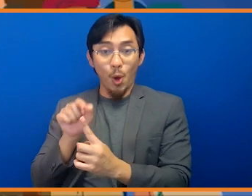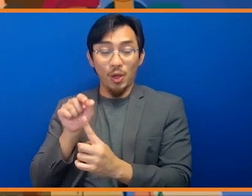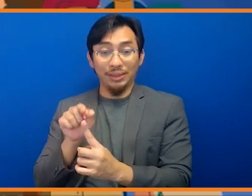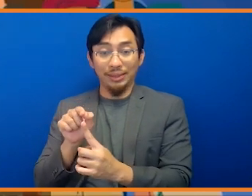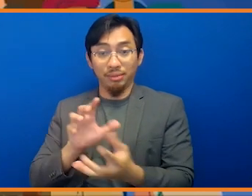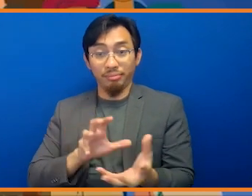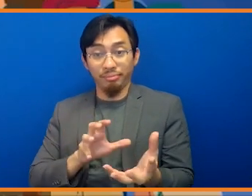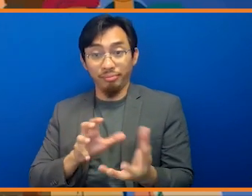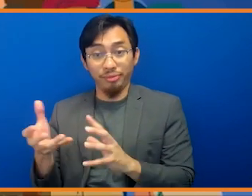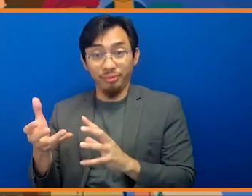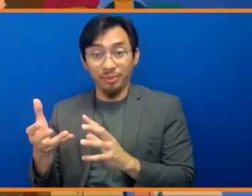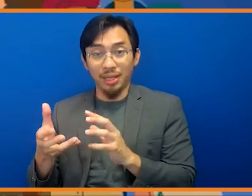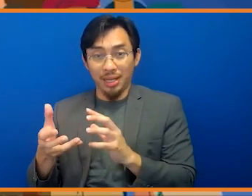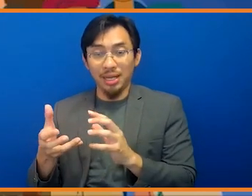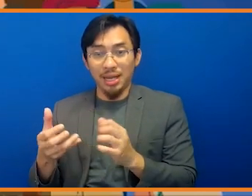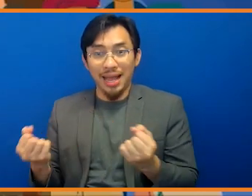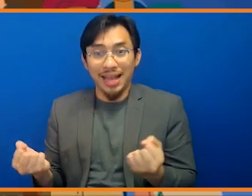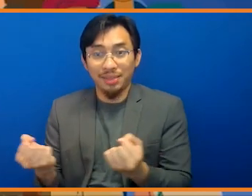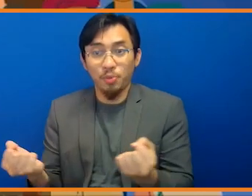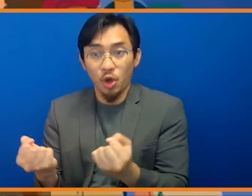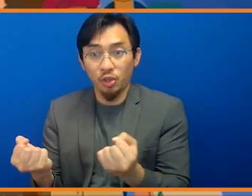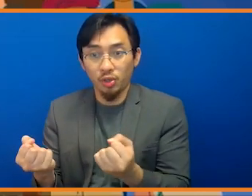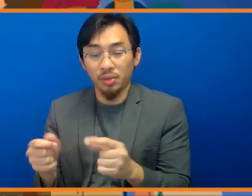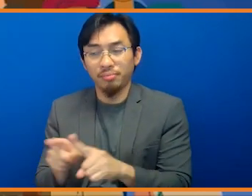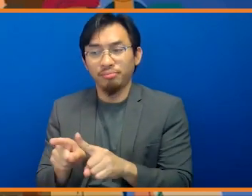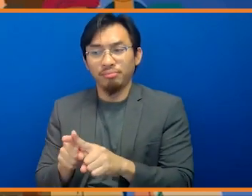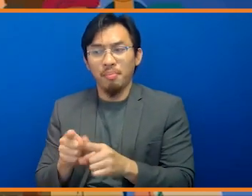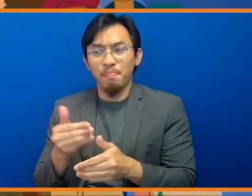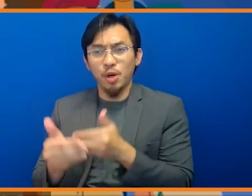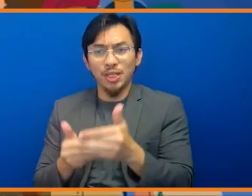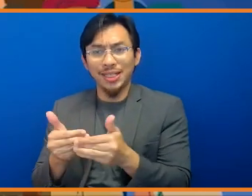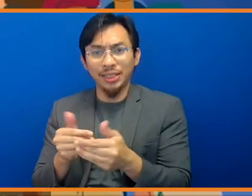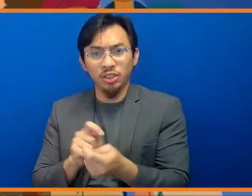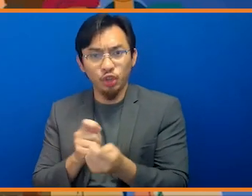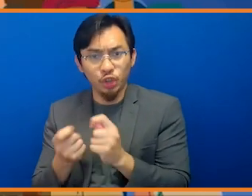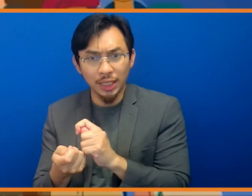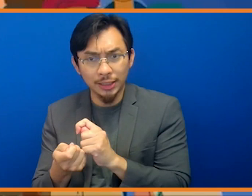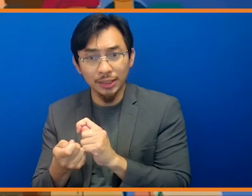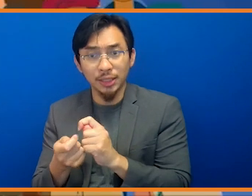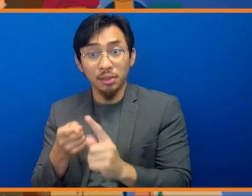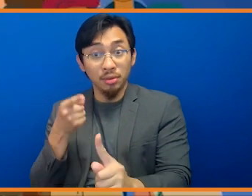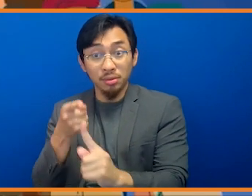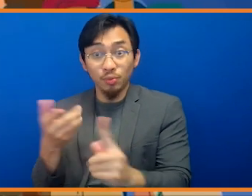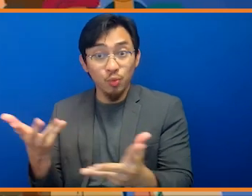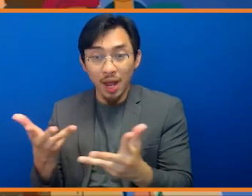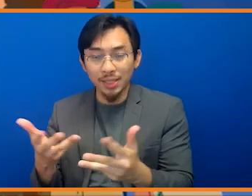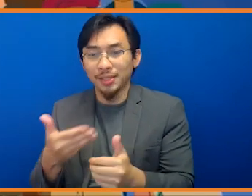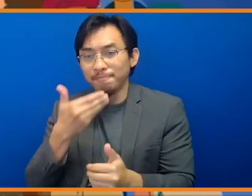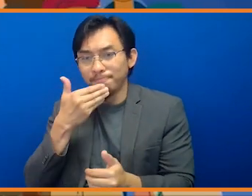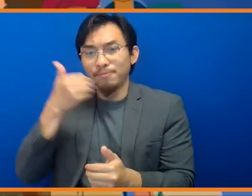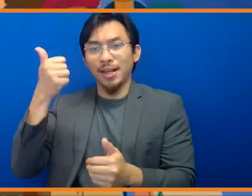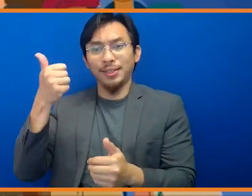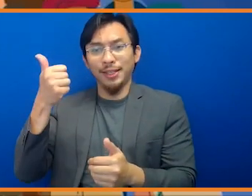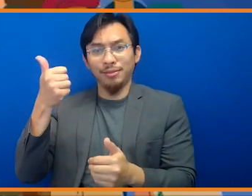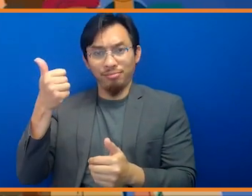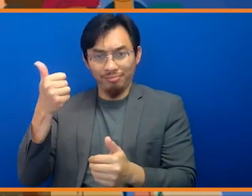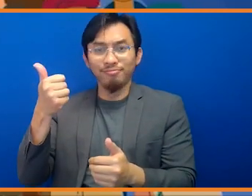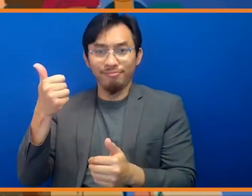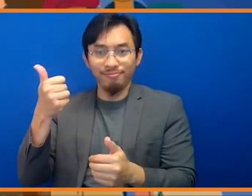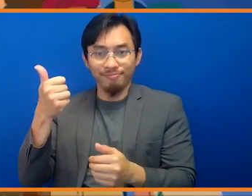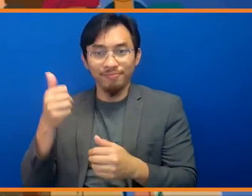disaster response is a process of change that aims toward a better state of being.